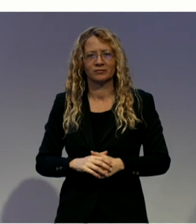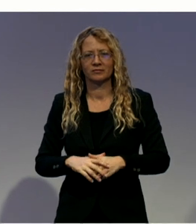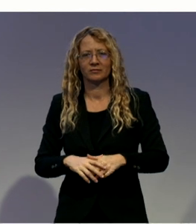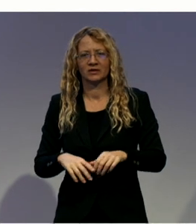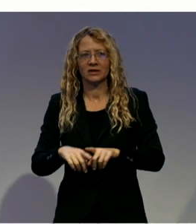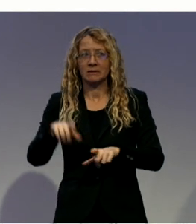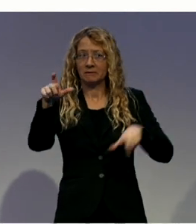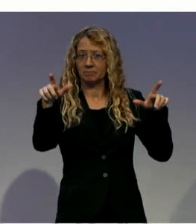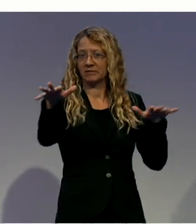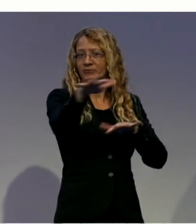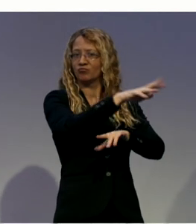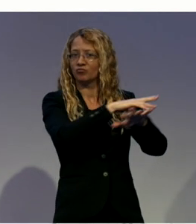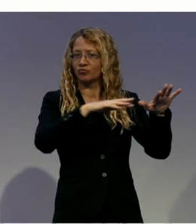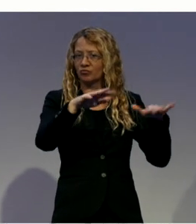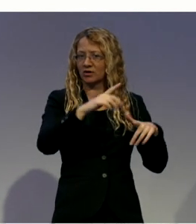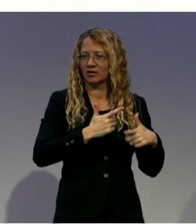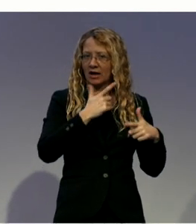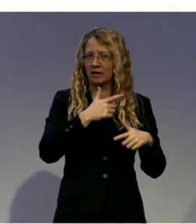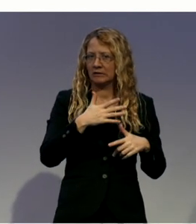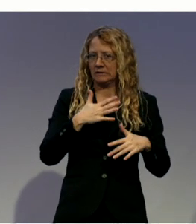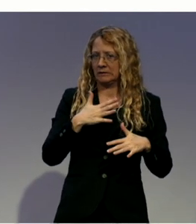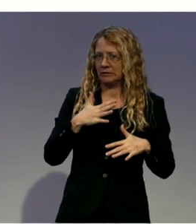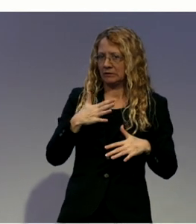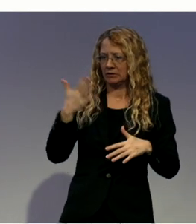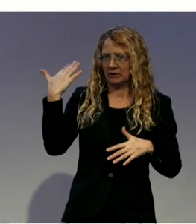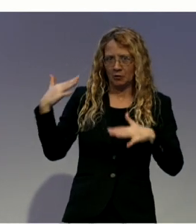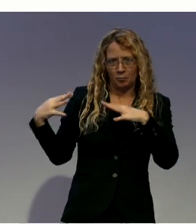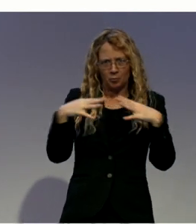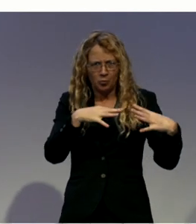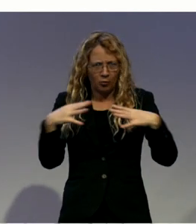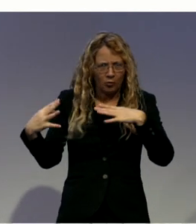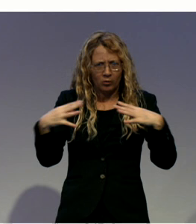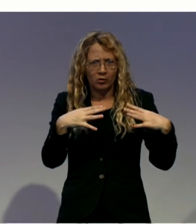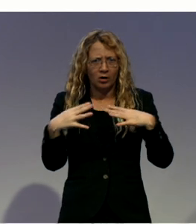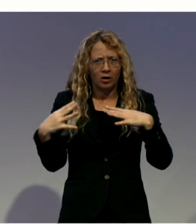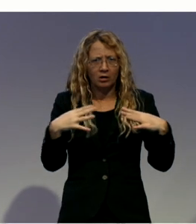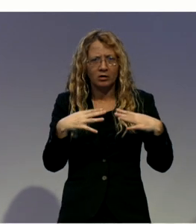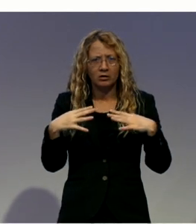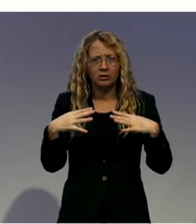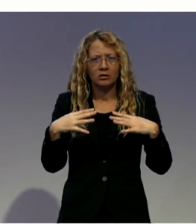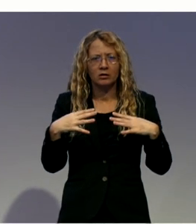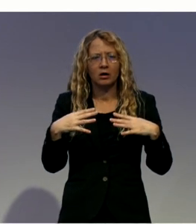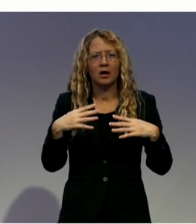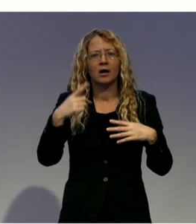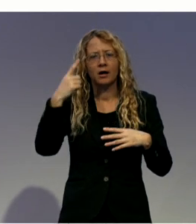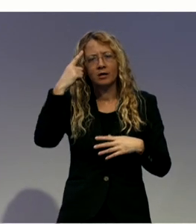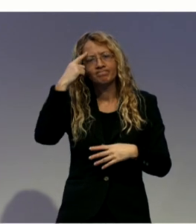right, that our place is in society and not in institutions. Now,